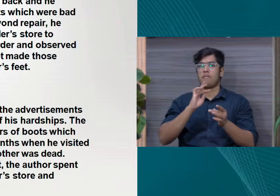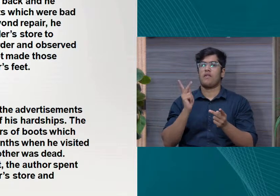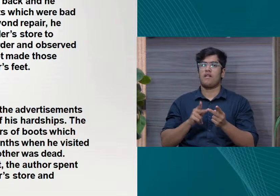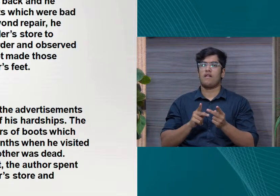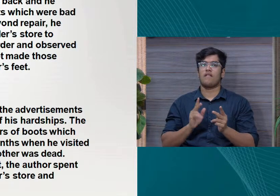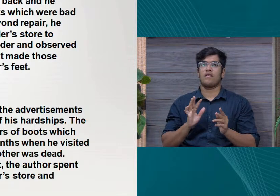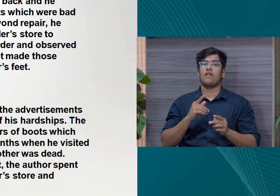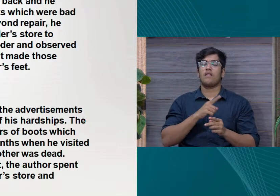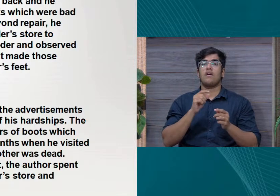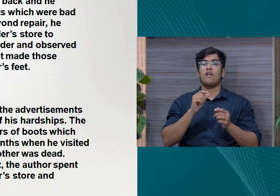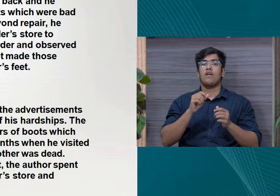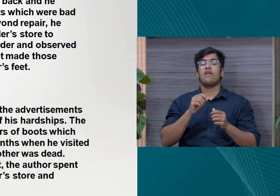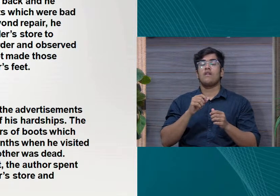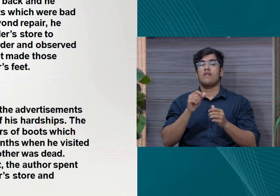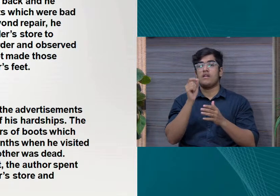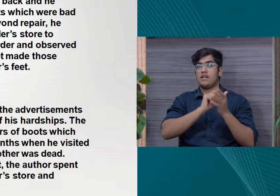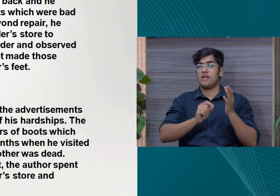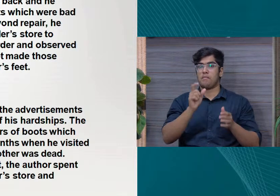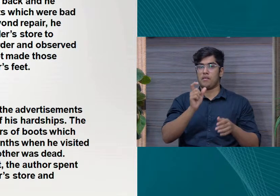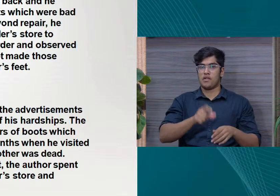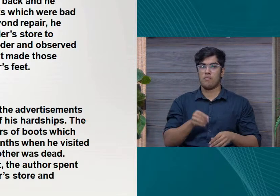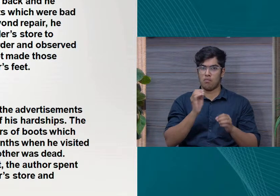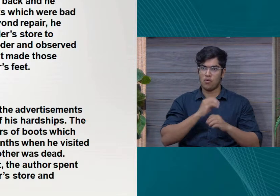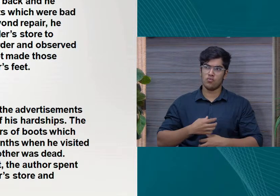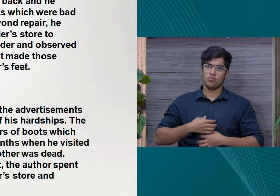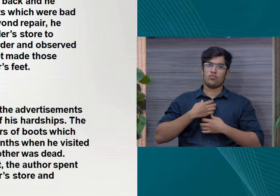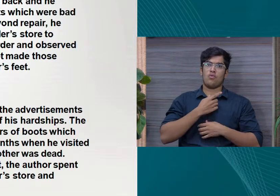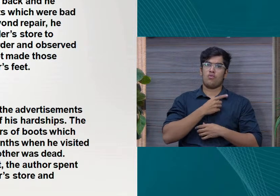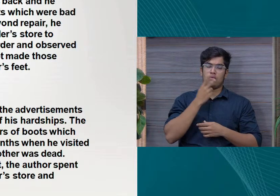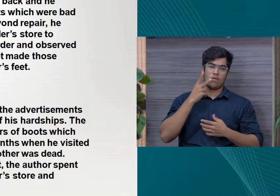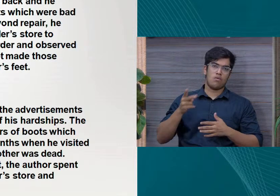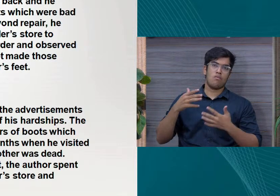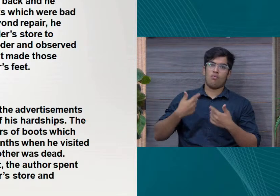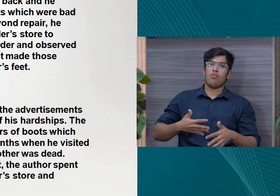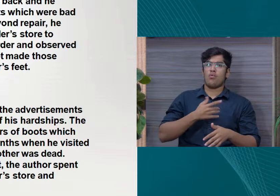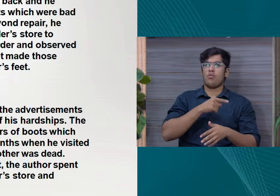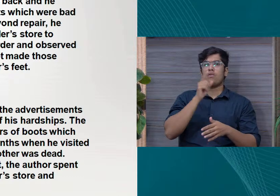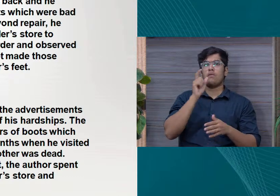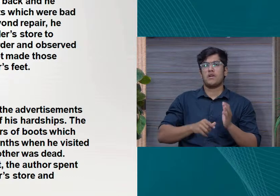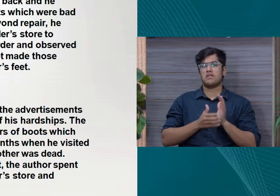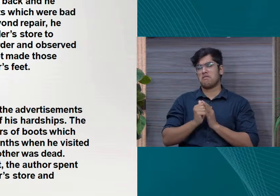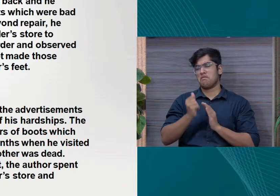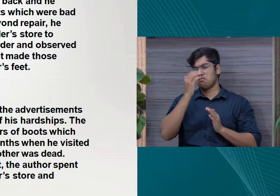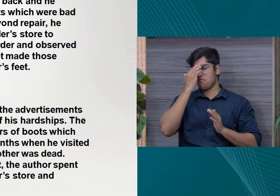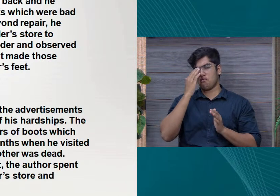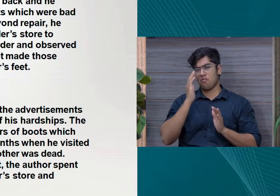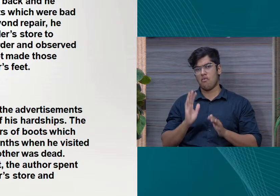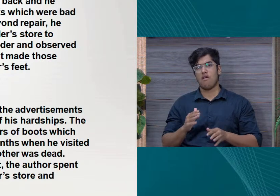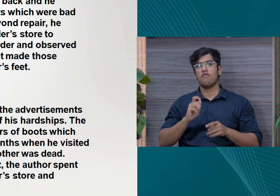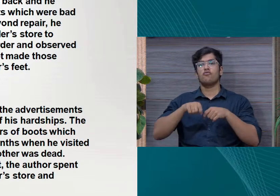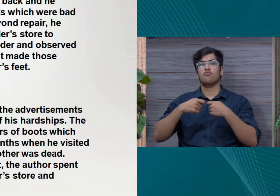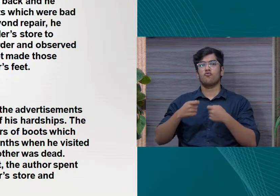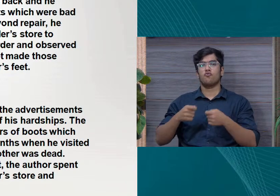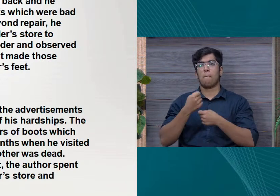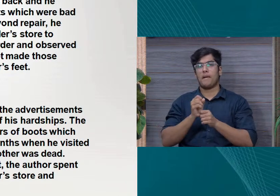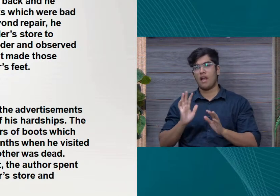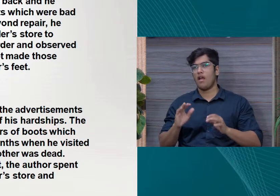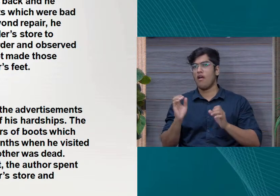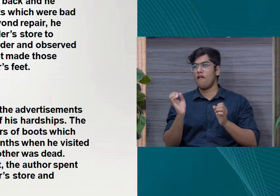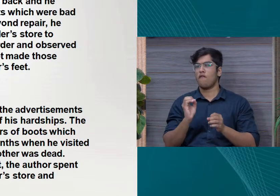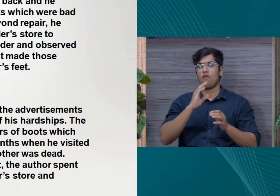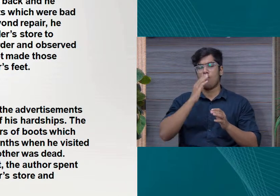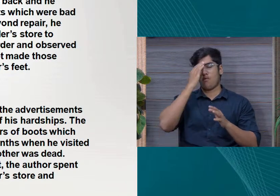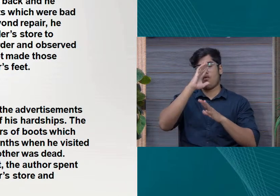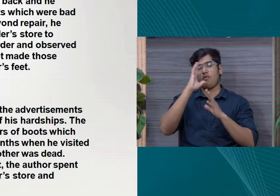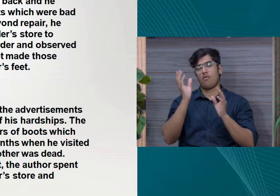more, he started admiring Mr. Gessler, that he knew what kind of shoes he made. So he explained that